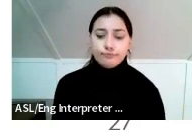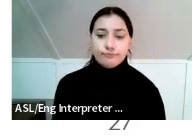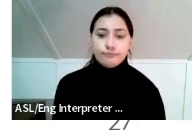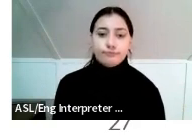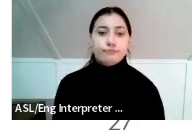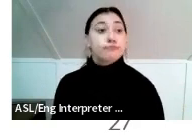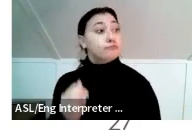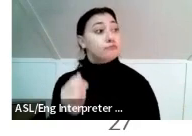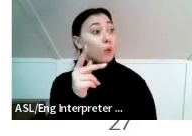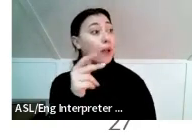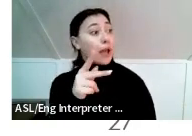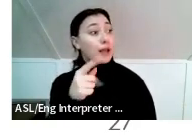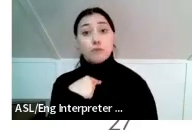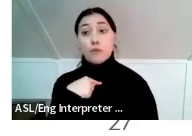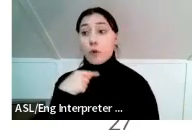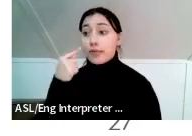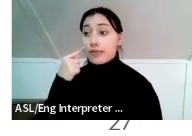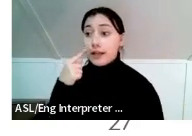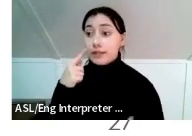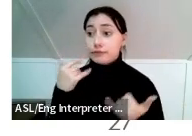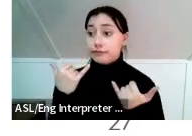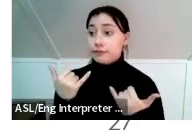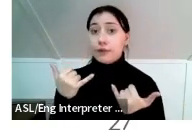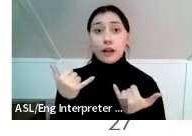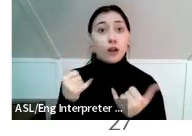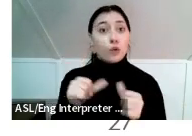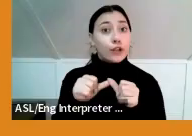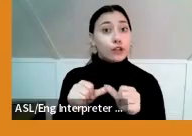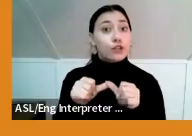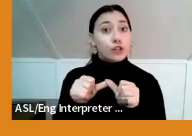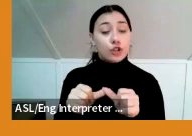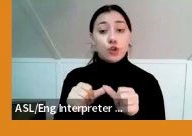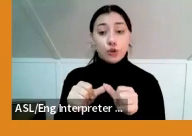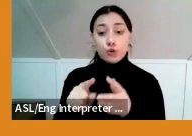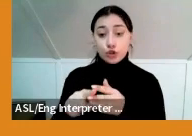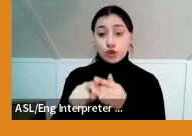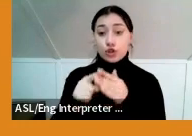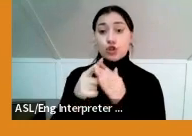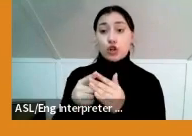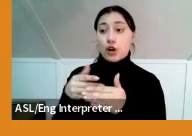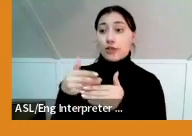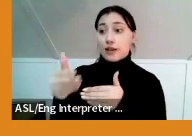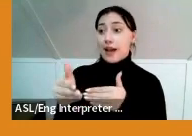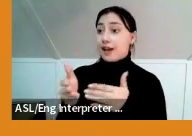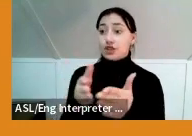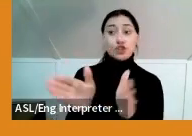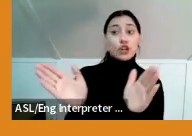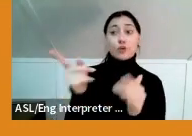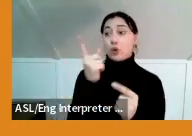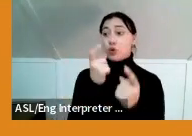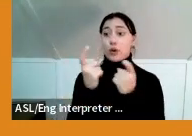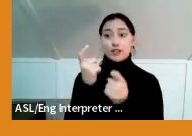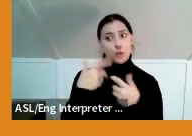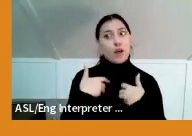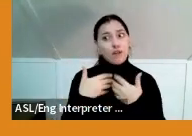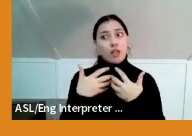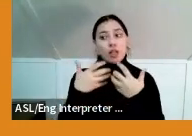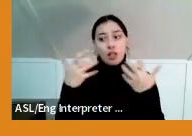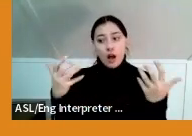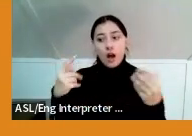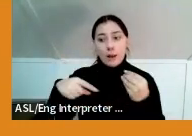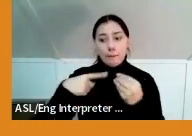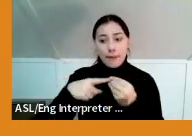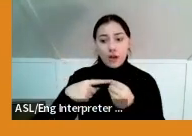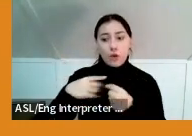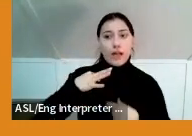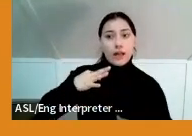Okay, and I think we can probably move into the next just general question section, because we have a lot of eligibility questions